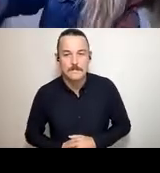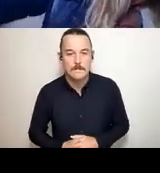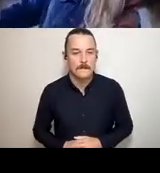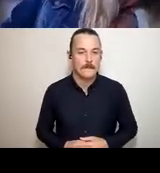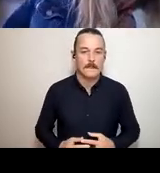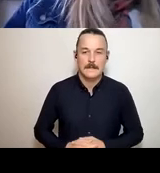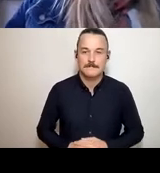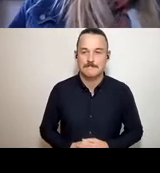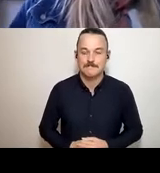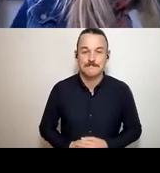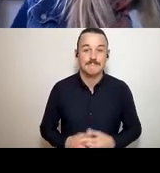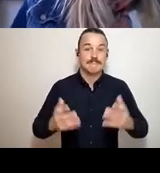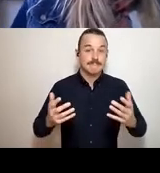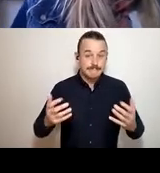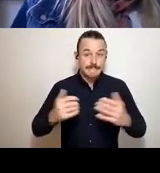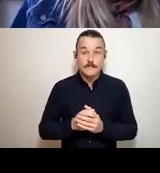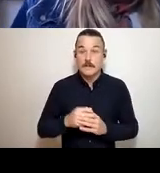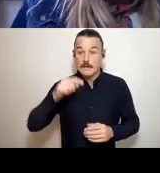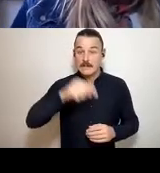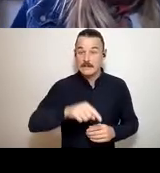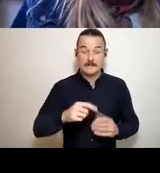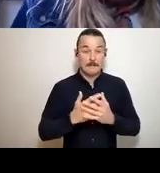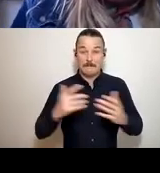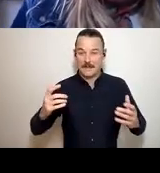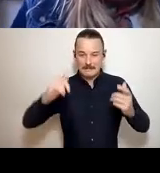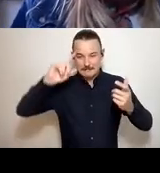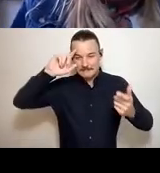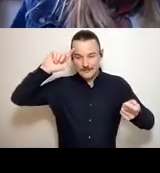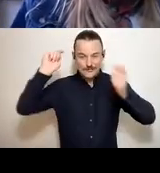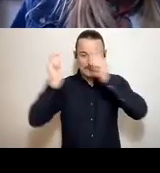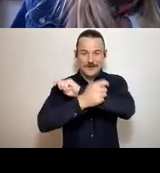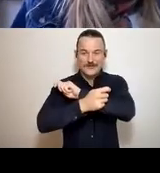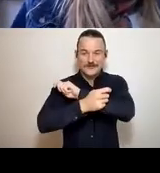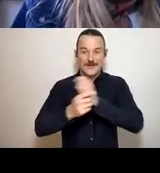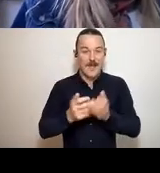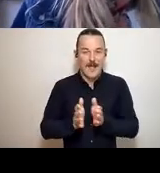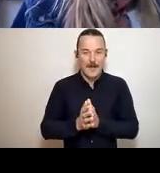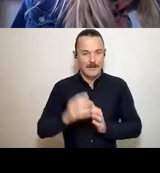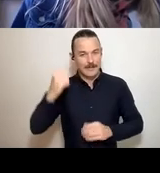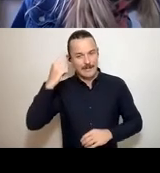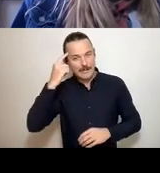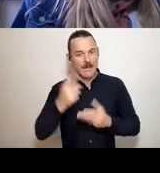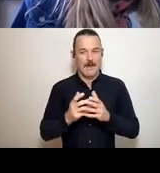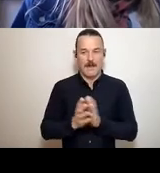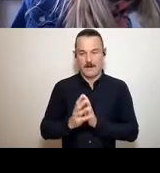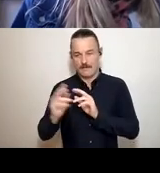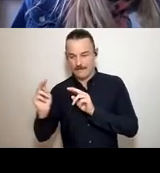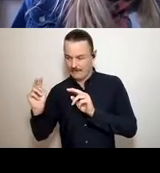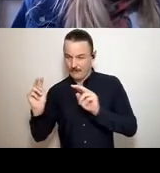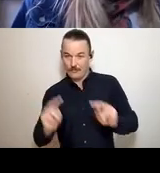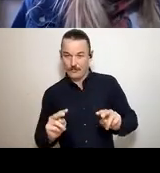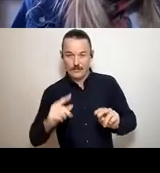And yet, even though this radical shift in thinking and revolution in terms of how society viewed people with a disability hit the